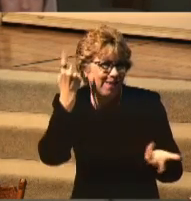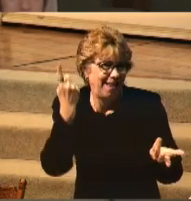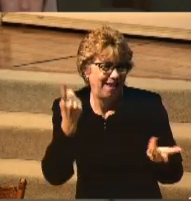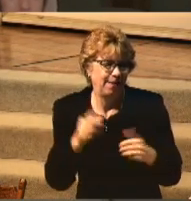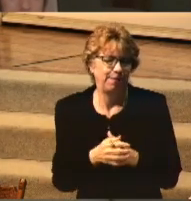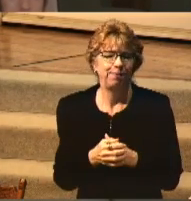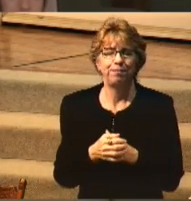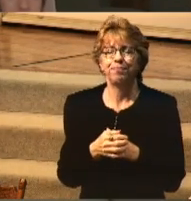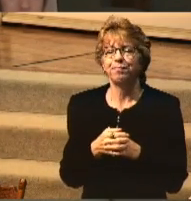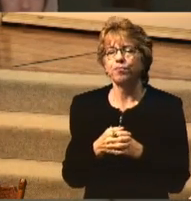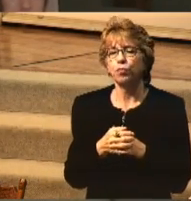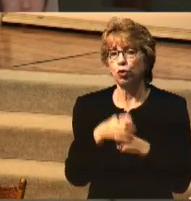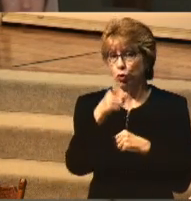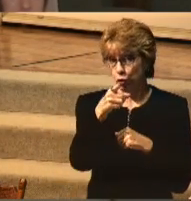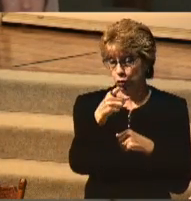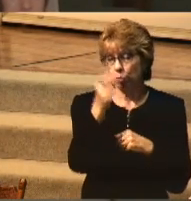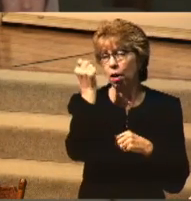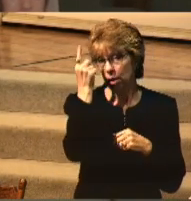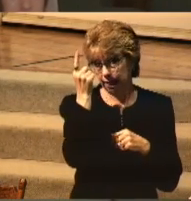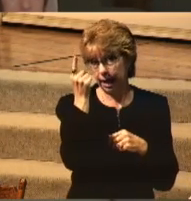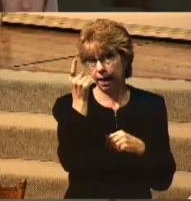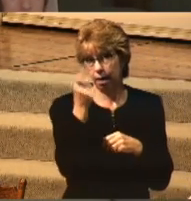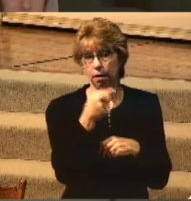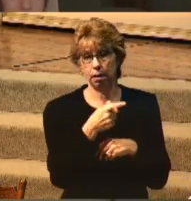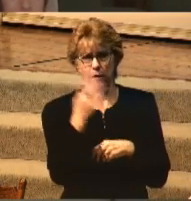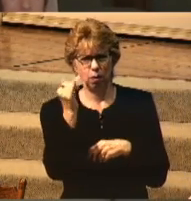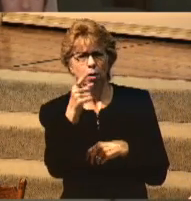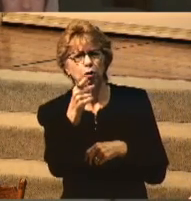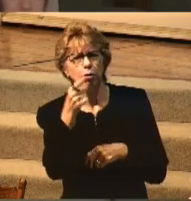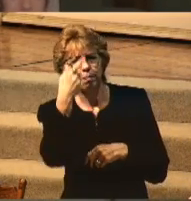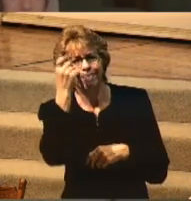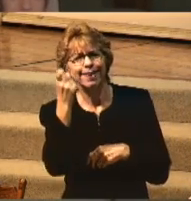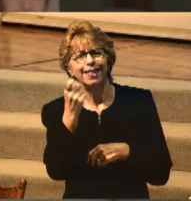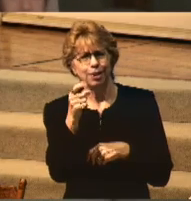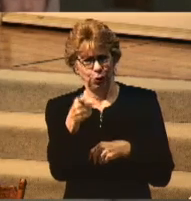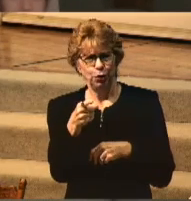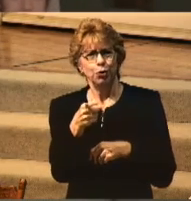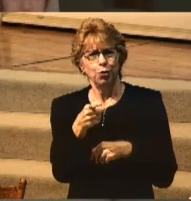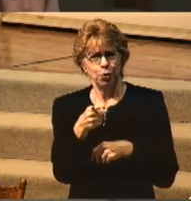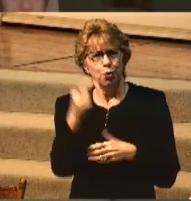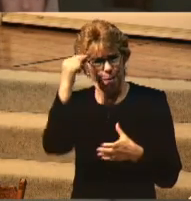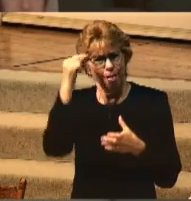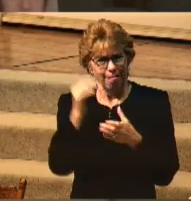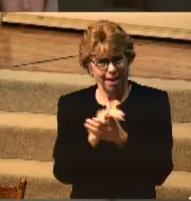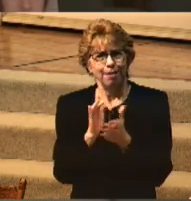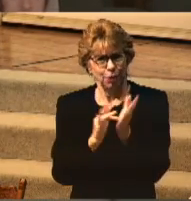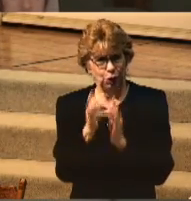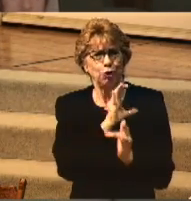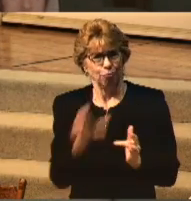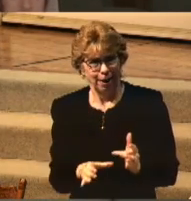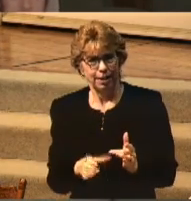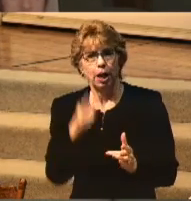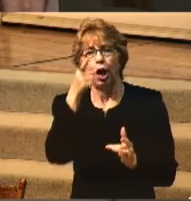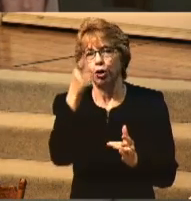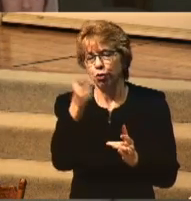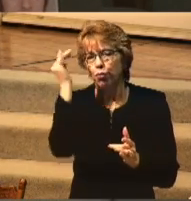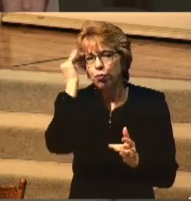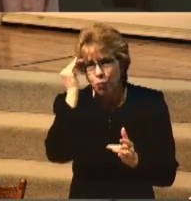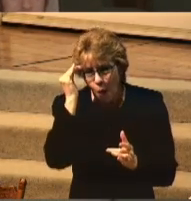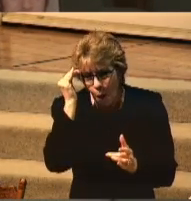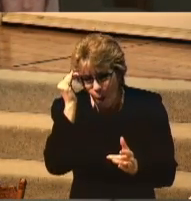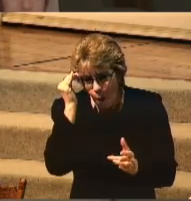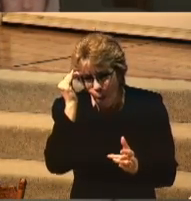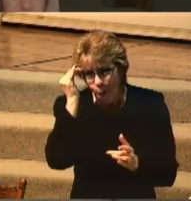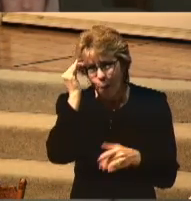But you understand, as a Bible believer, you understand that that is going to usher in the open door, the opportunity